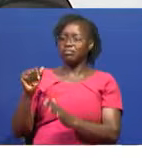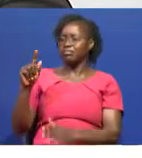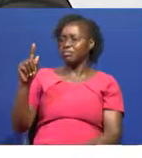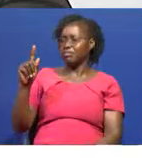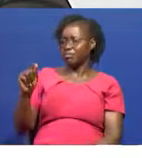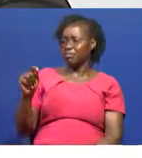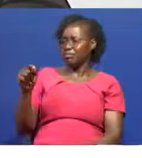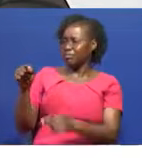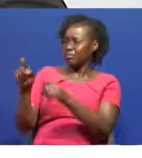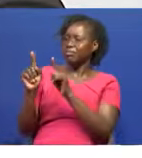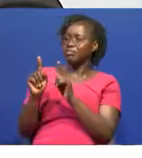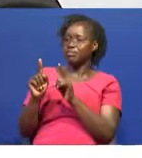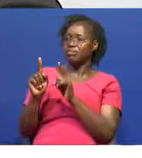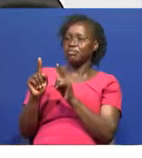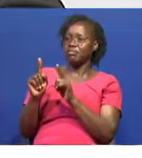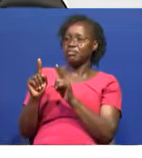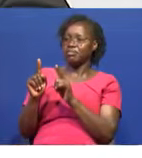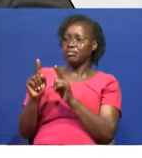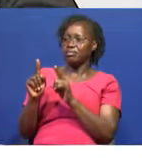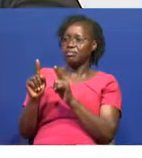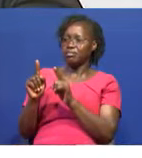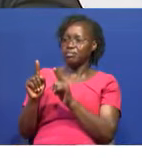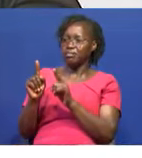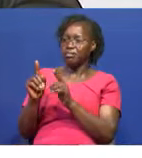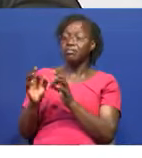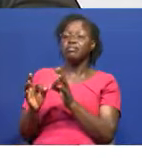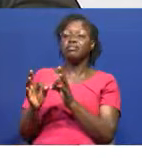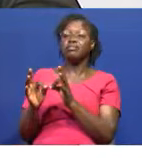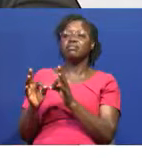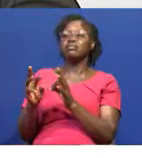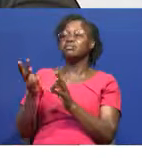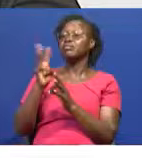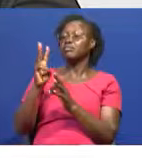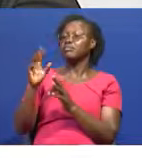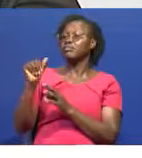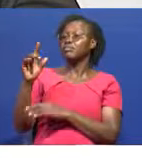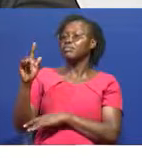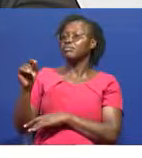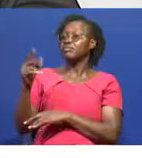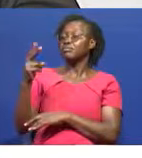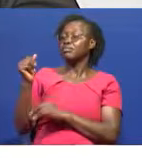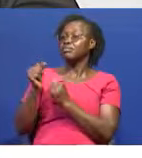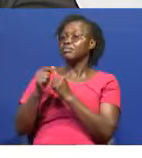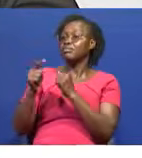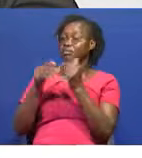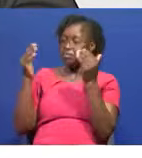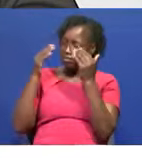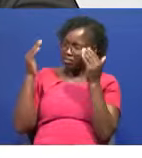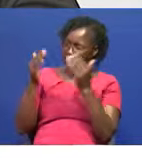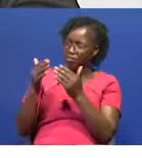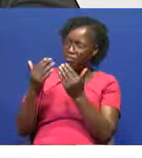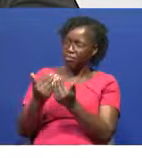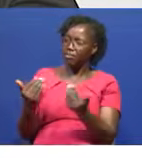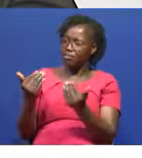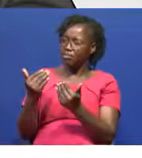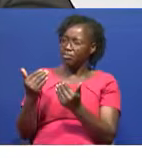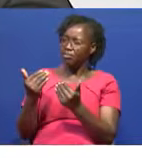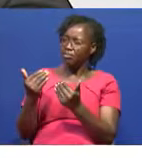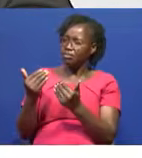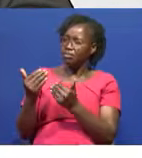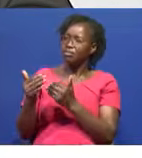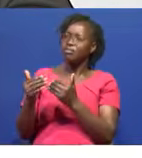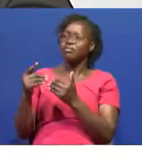itself, for Water Act. When you have the Water Act 2016, it focuses on probably getting these children all the way to